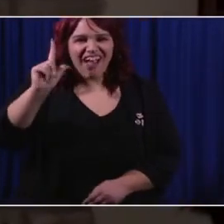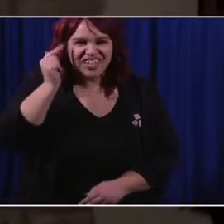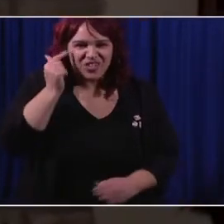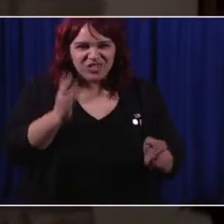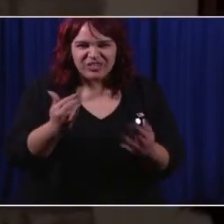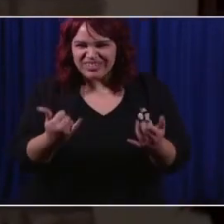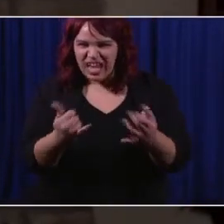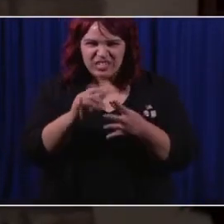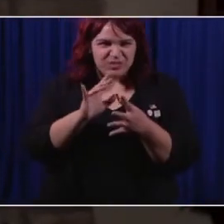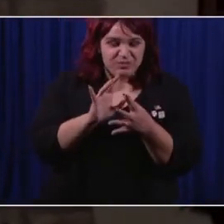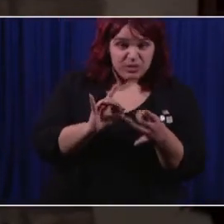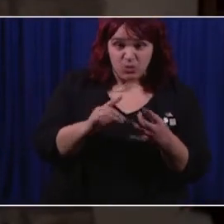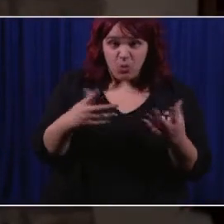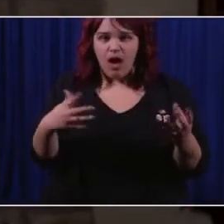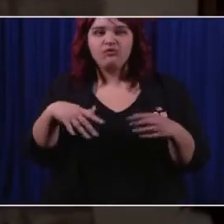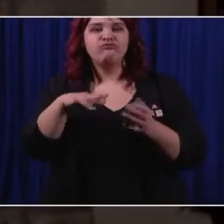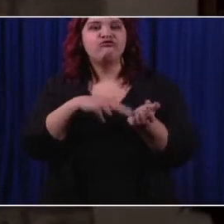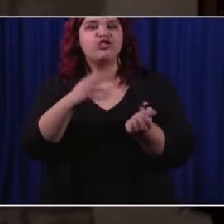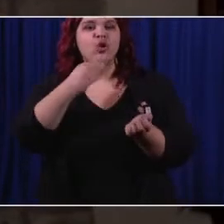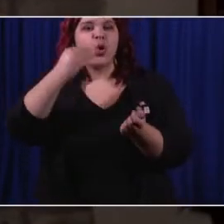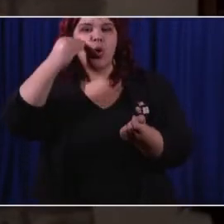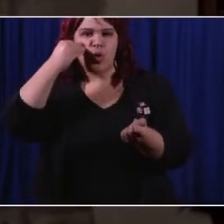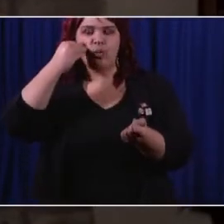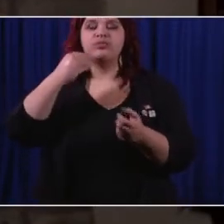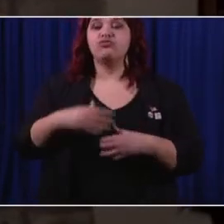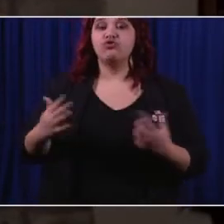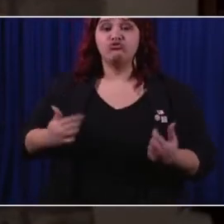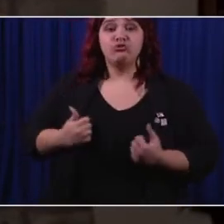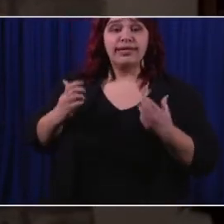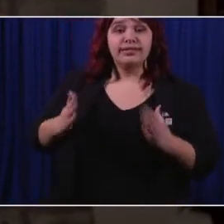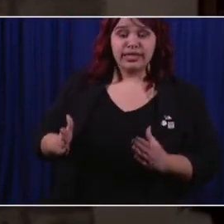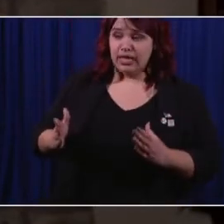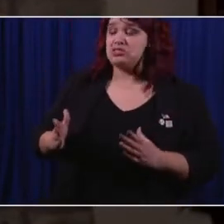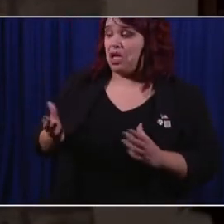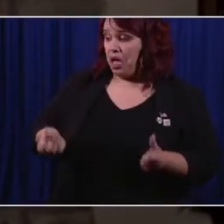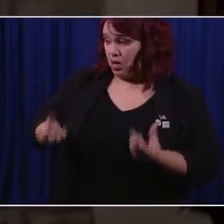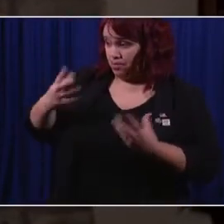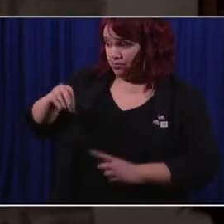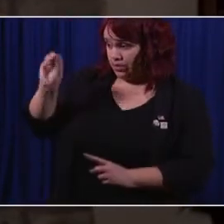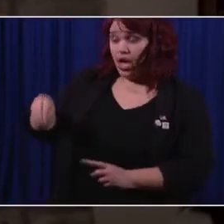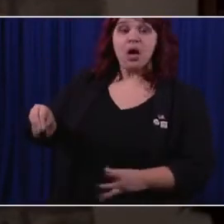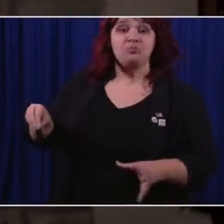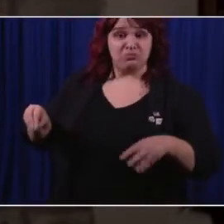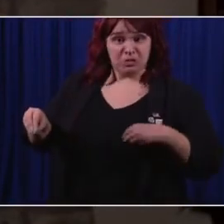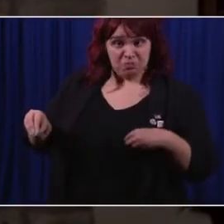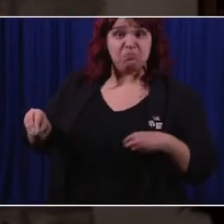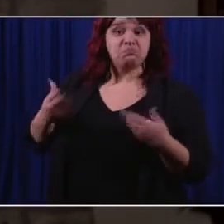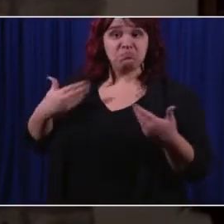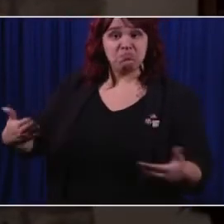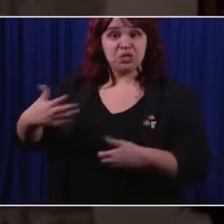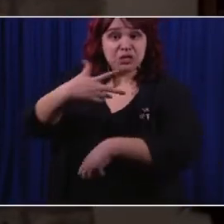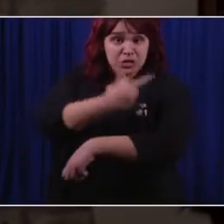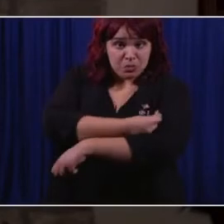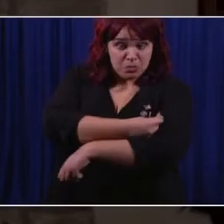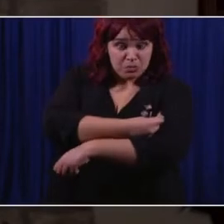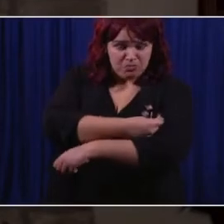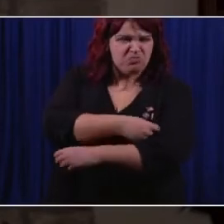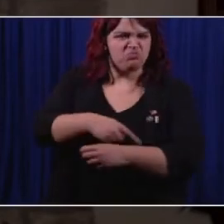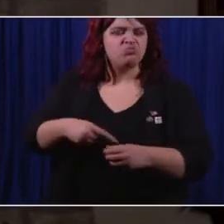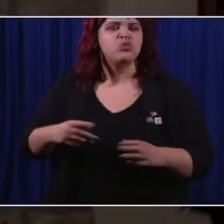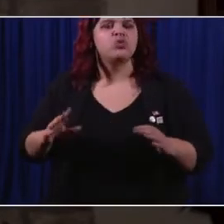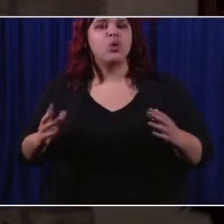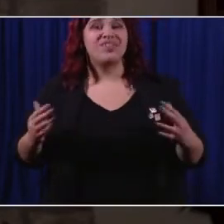and mentioned the percentage of nursing home residents agreeing to receive the COVID-19 vaccine. I have a question